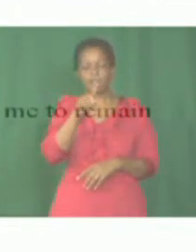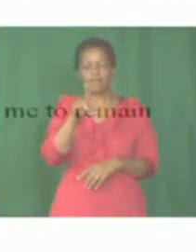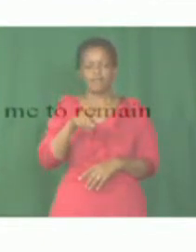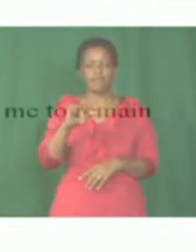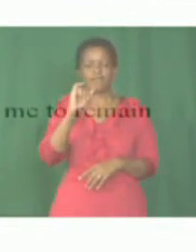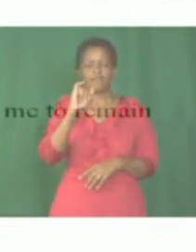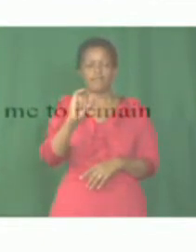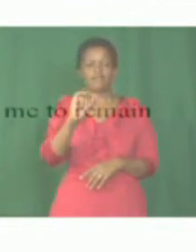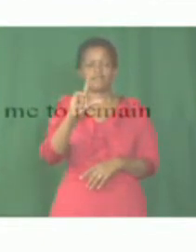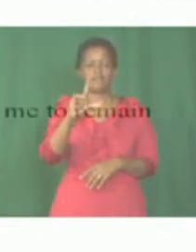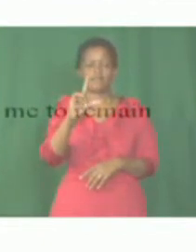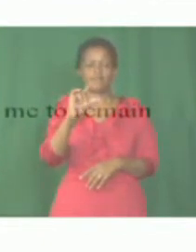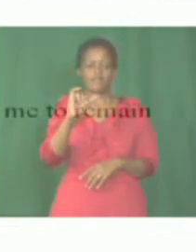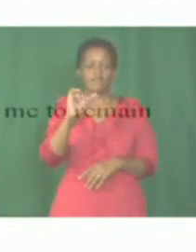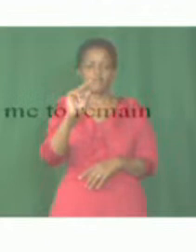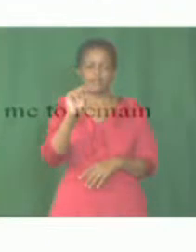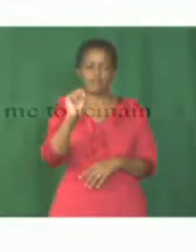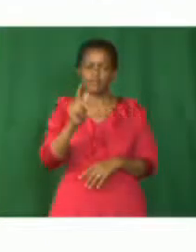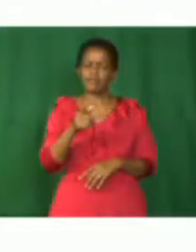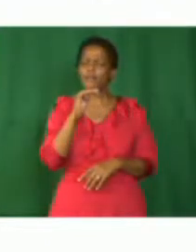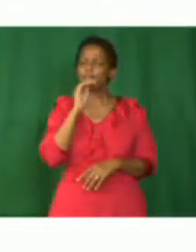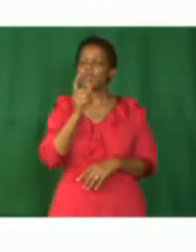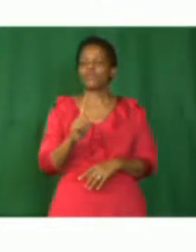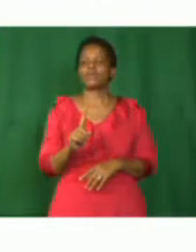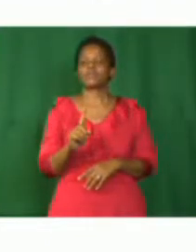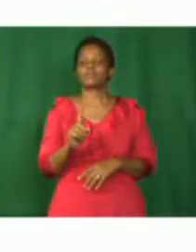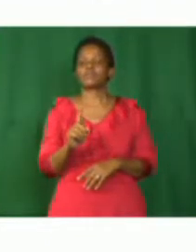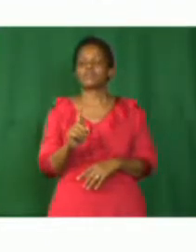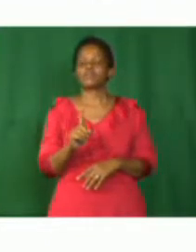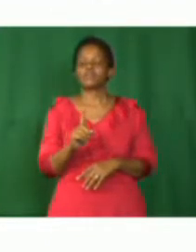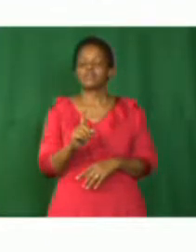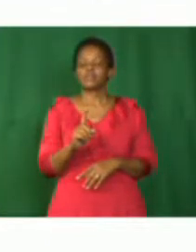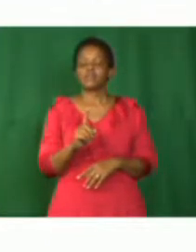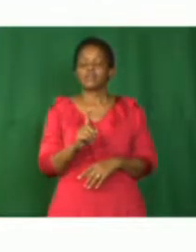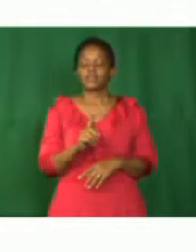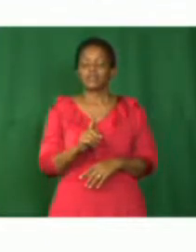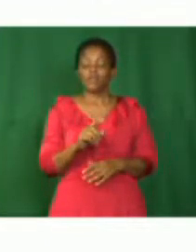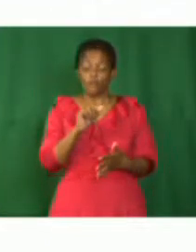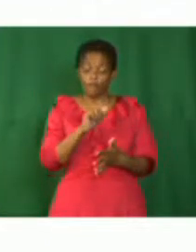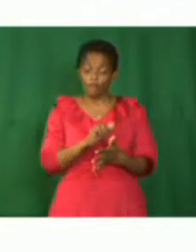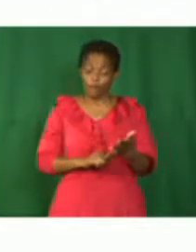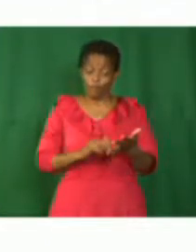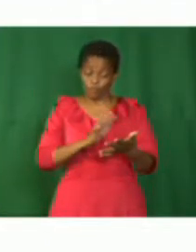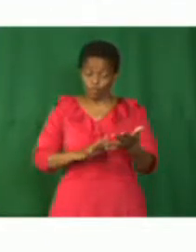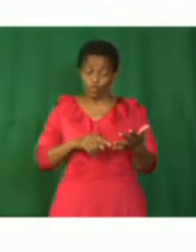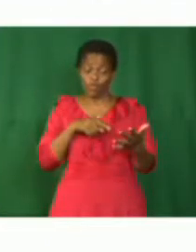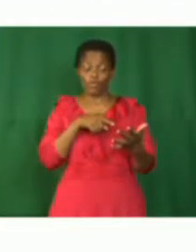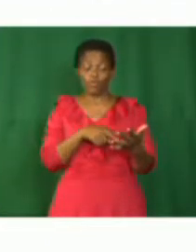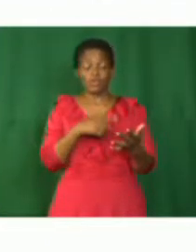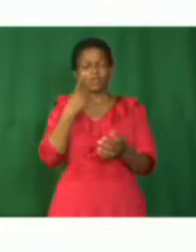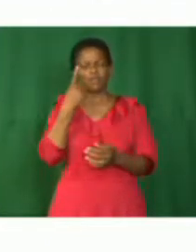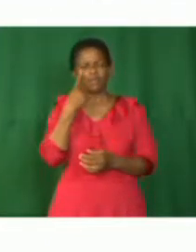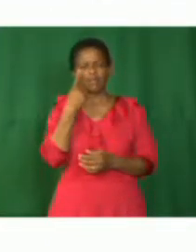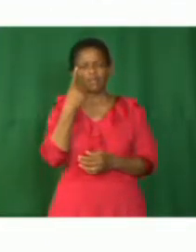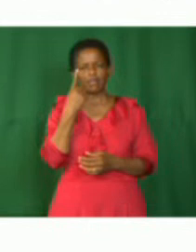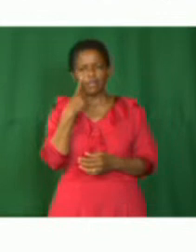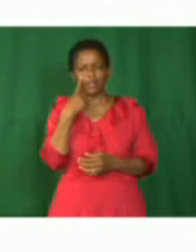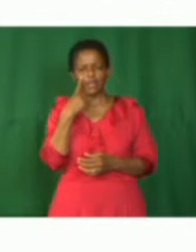reading or looking at the context of the word puzzling, you can see that puzzling